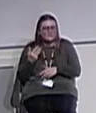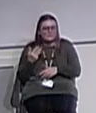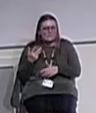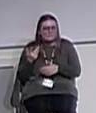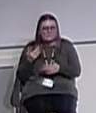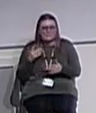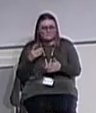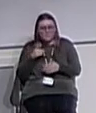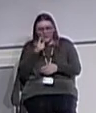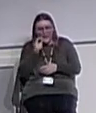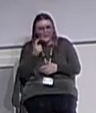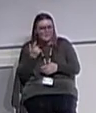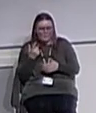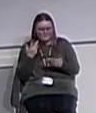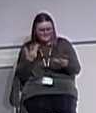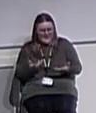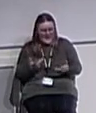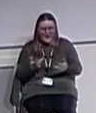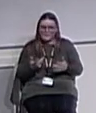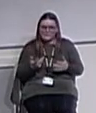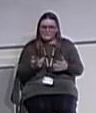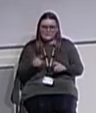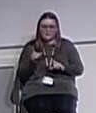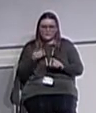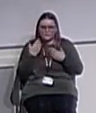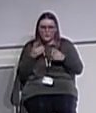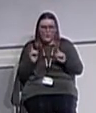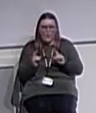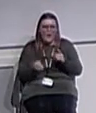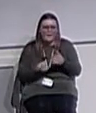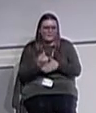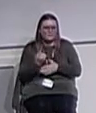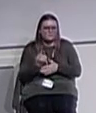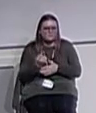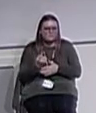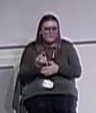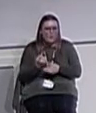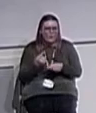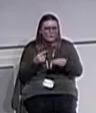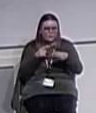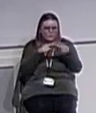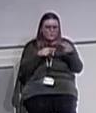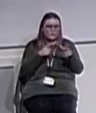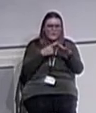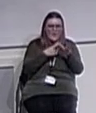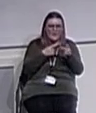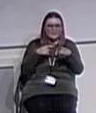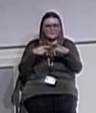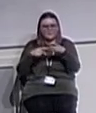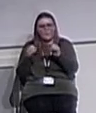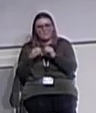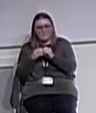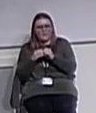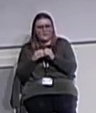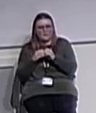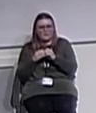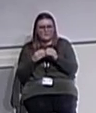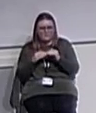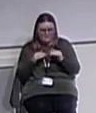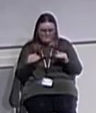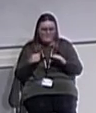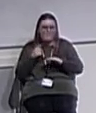where it's going to lie this year. So we're probably not going to go below 2 A's and a B, or contextual offers if that